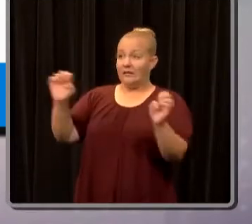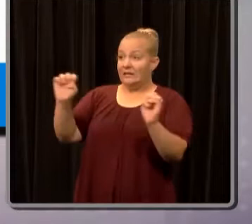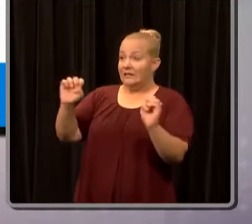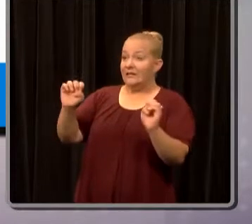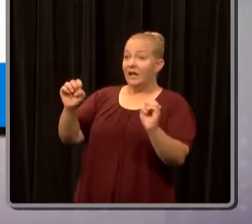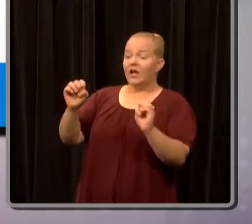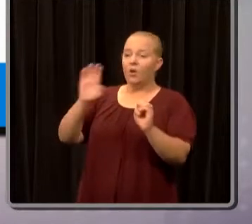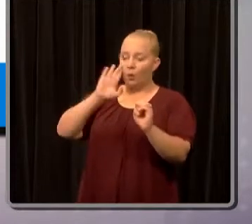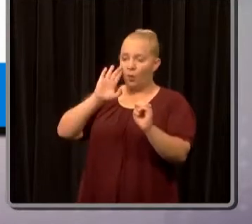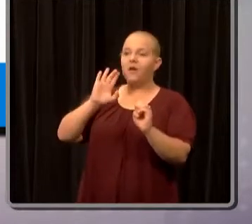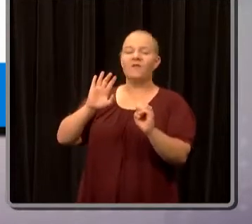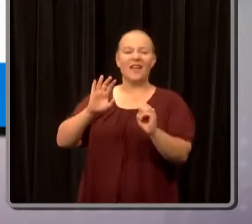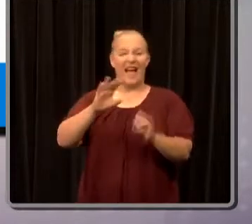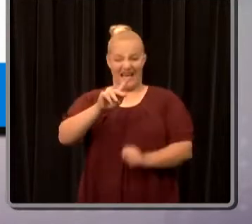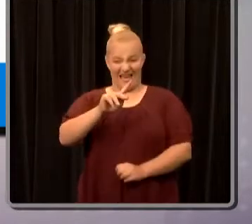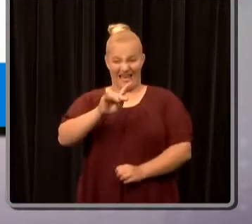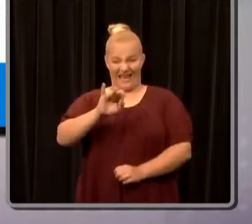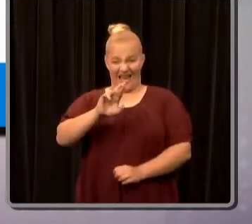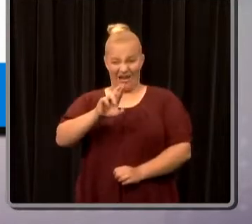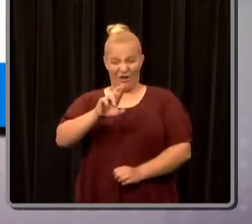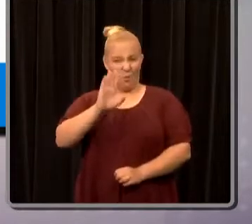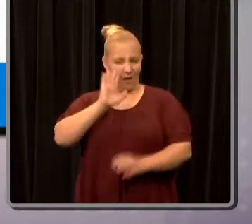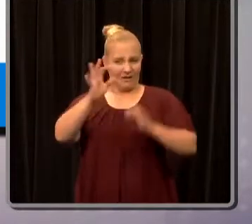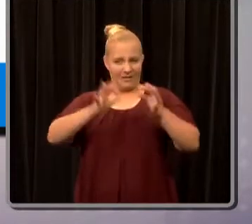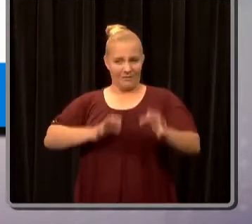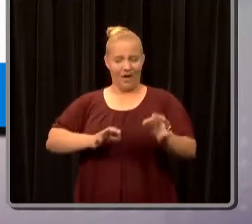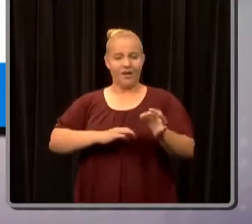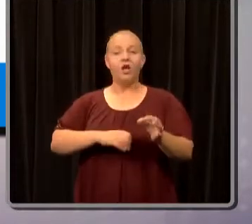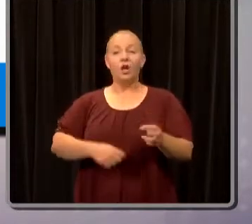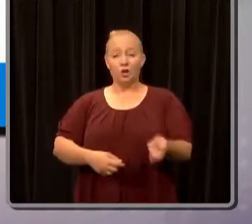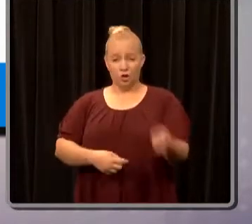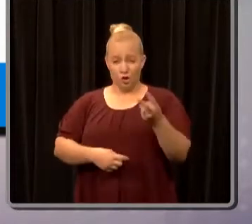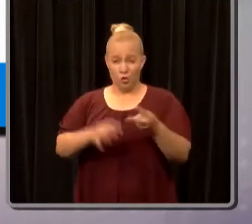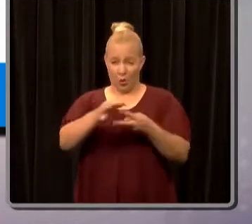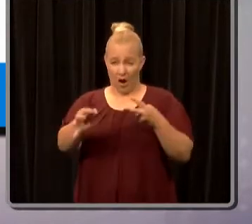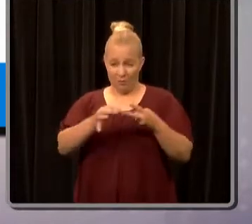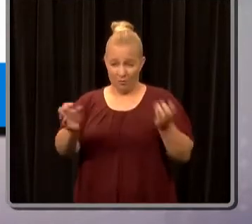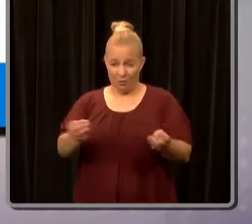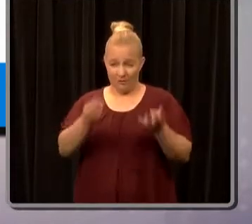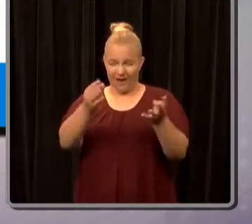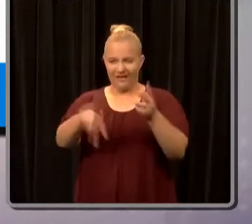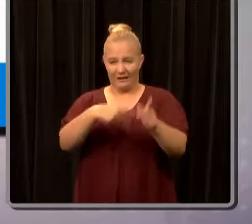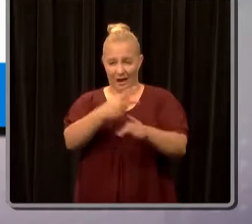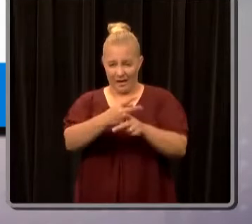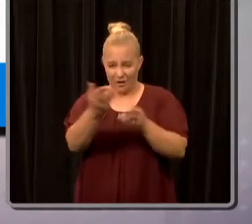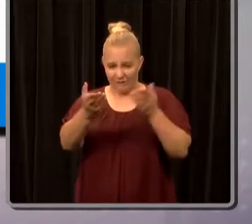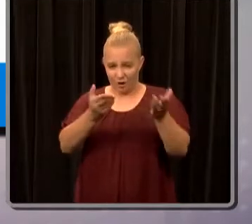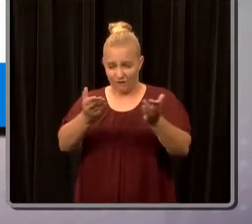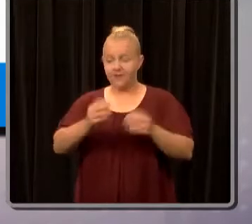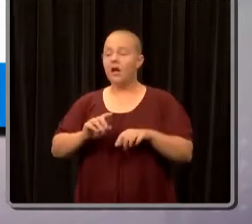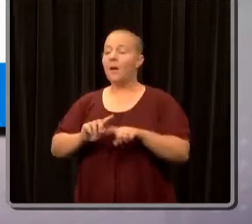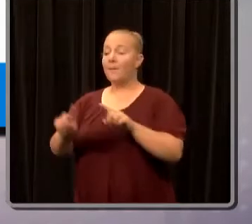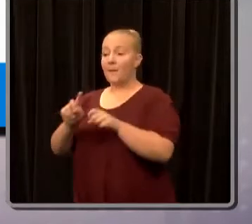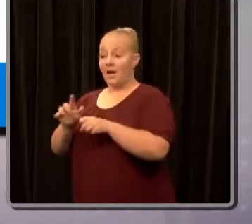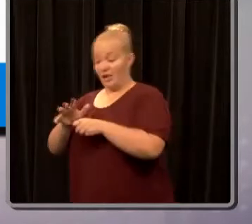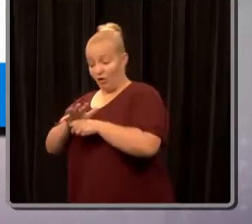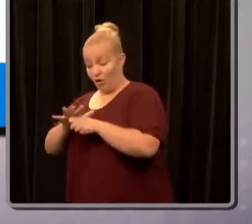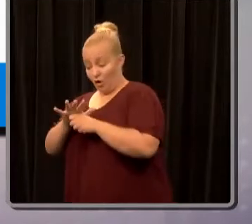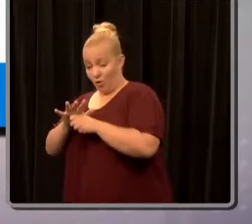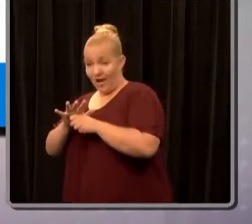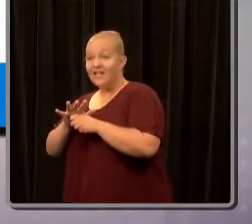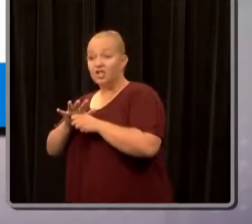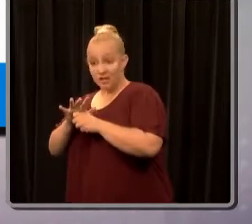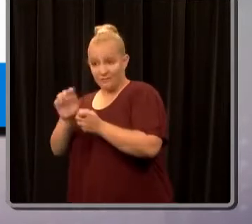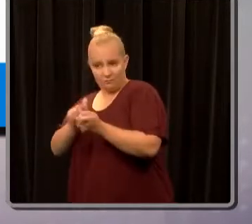Mr. Kiger is going to go into detail in terms of the two options that this badge provides in terms of types of service. But the location accuracy is